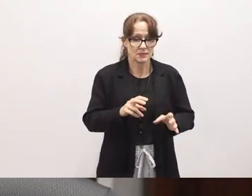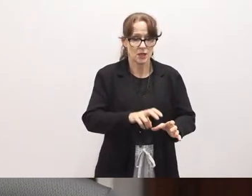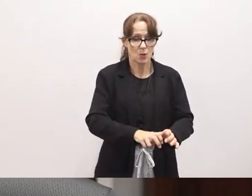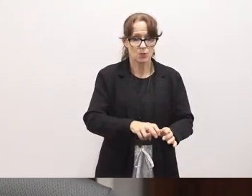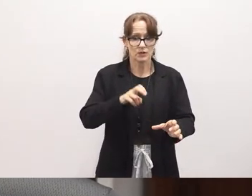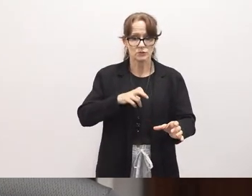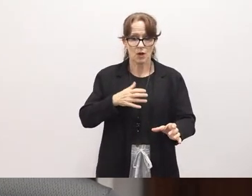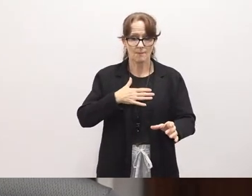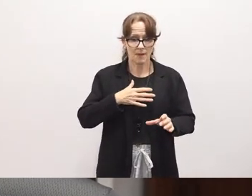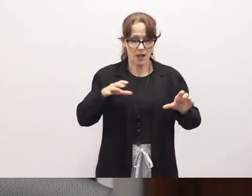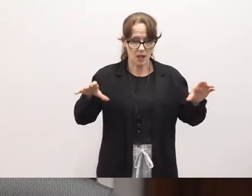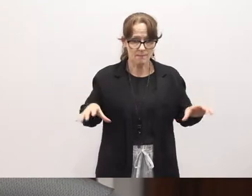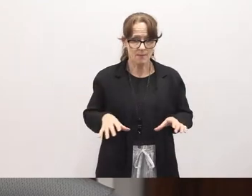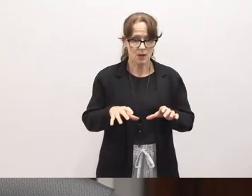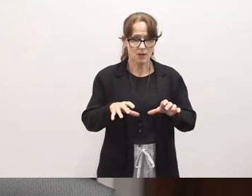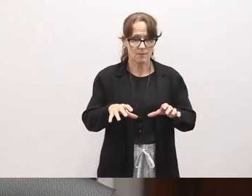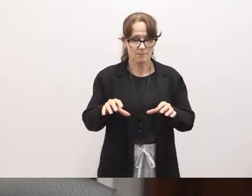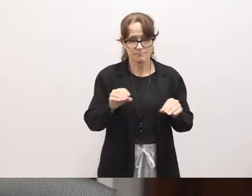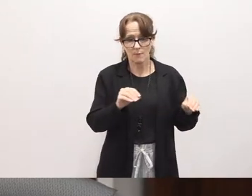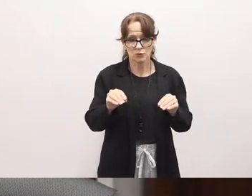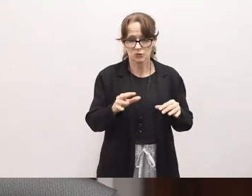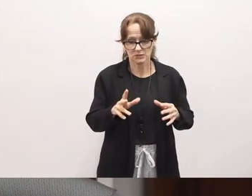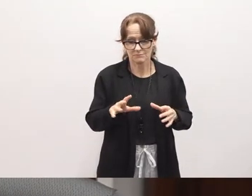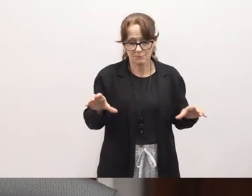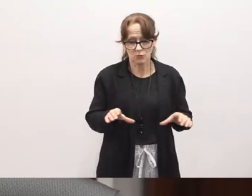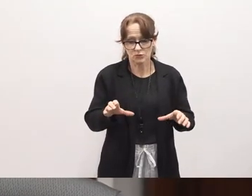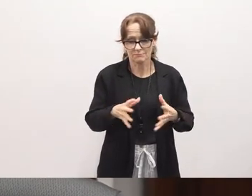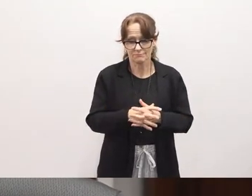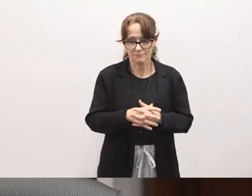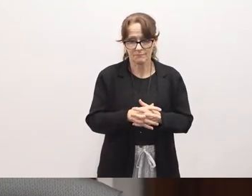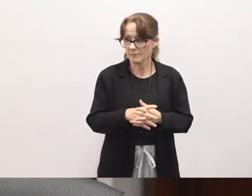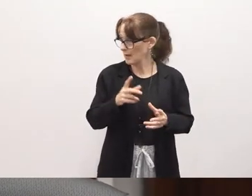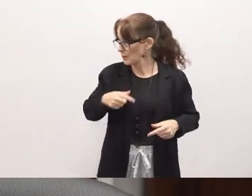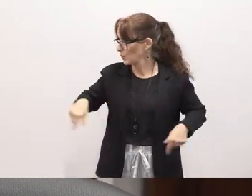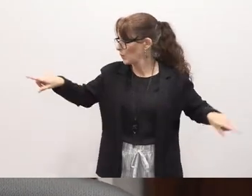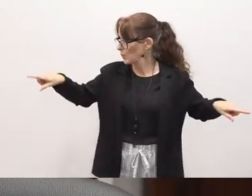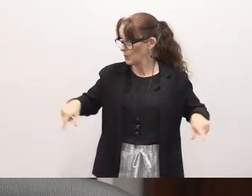motion, but really ask my colleagues, we